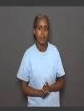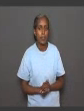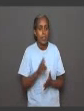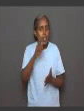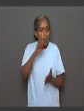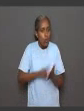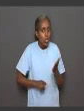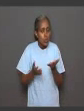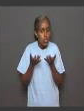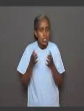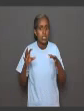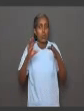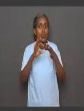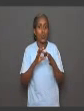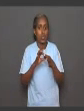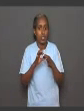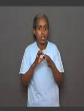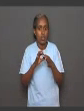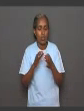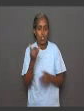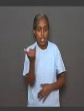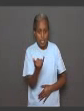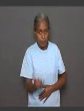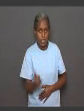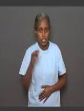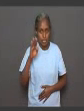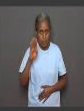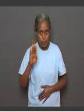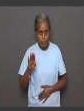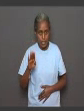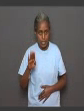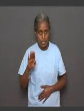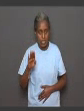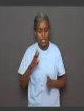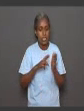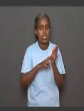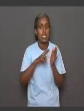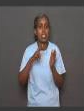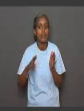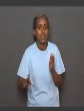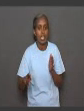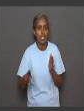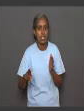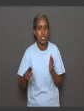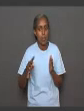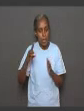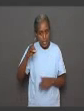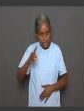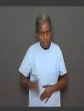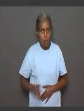What would the coordinates of the images be if we reflected them down